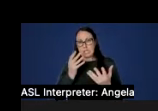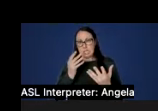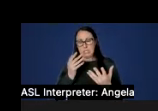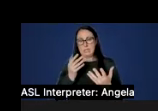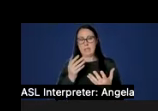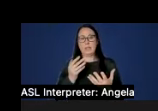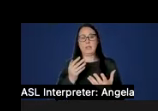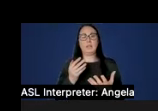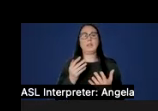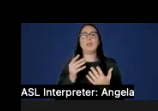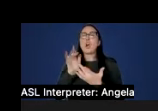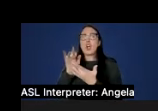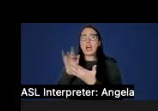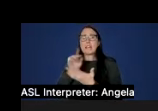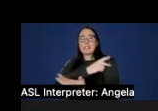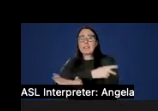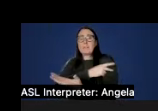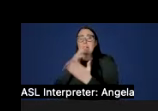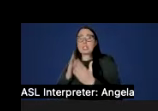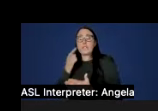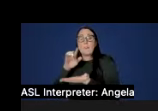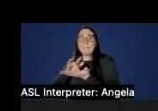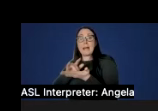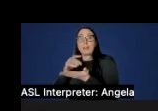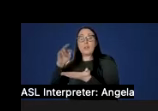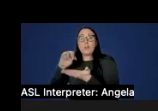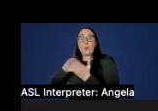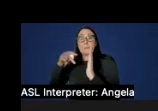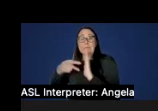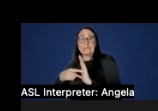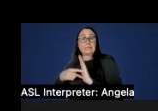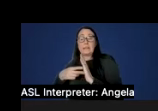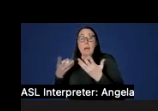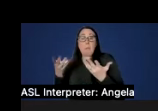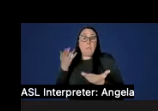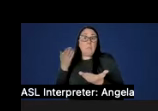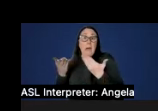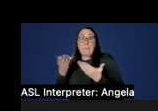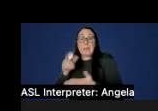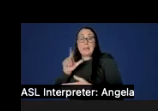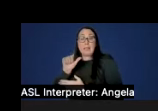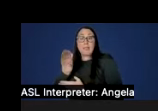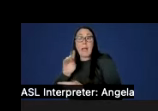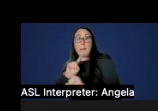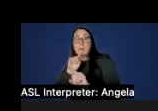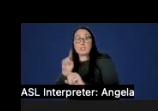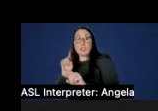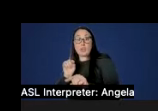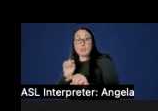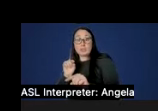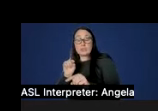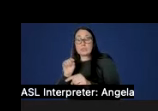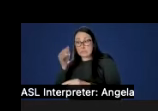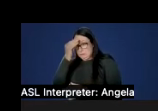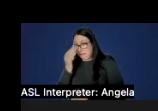purposes might be, hey, your labs came back and, this is the result. Or, hey, we need to do